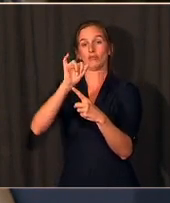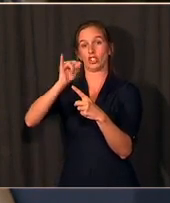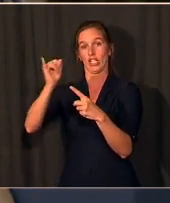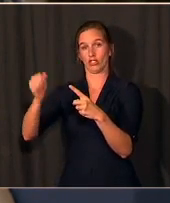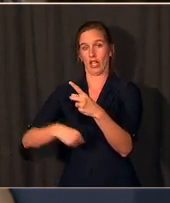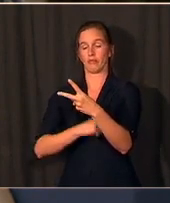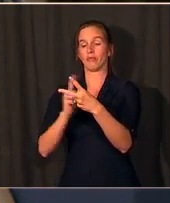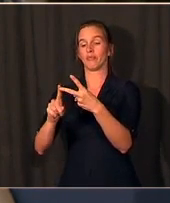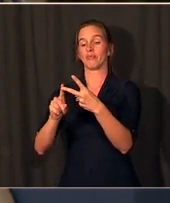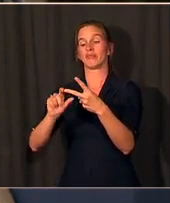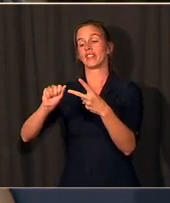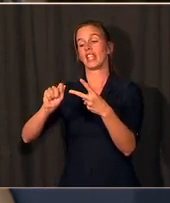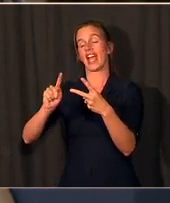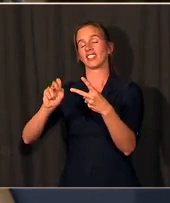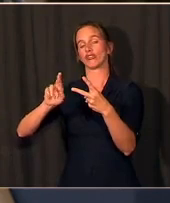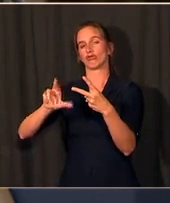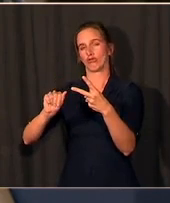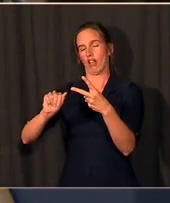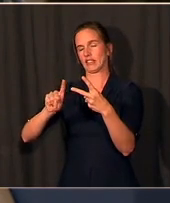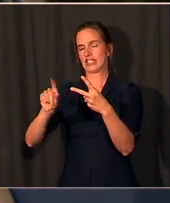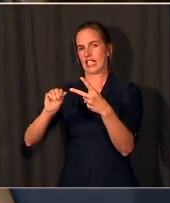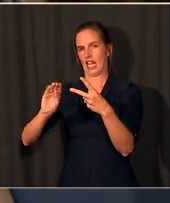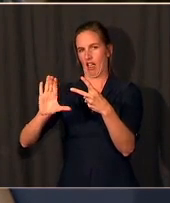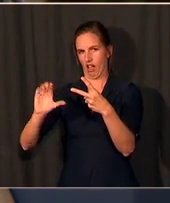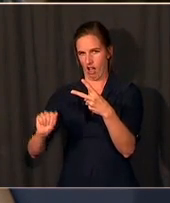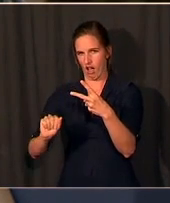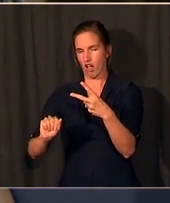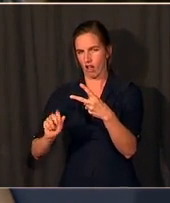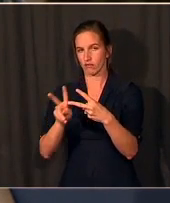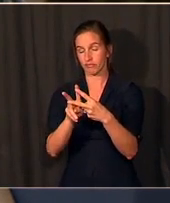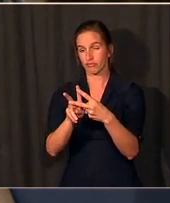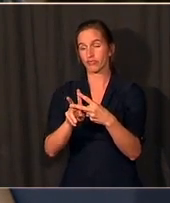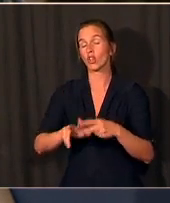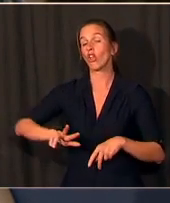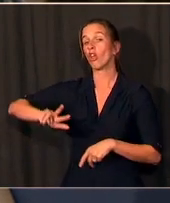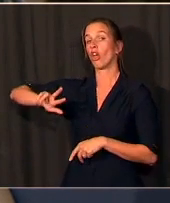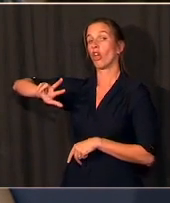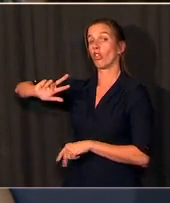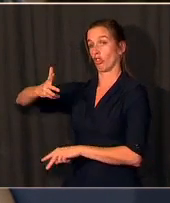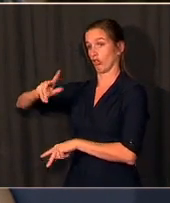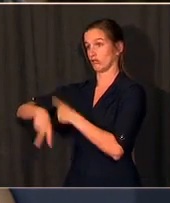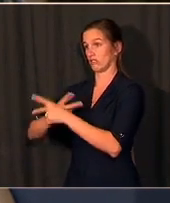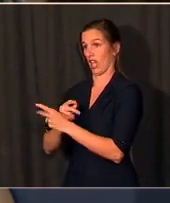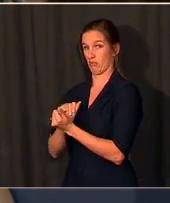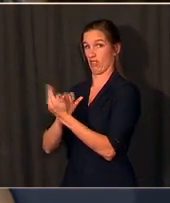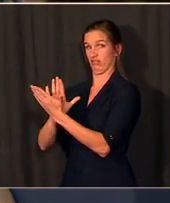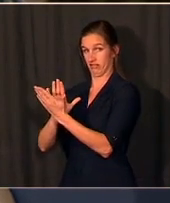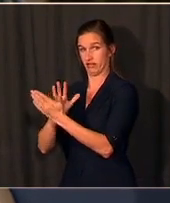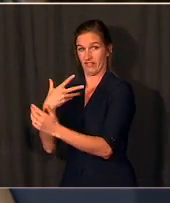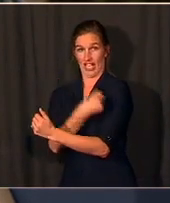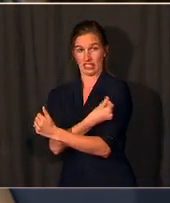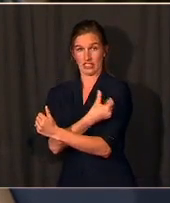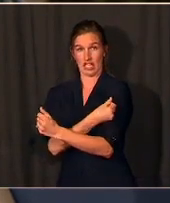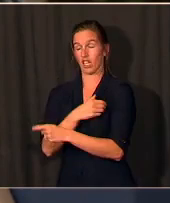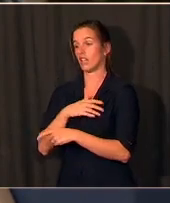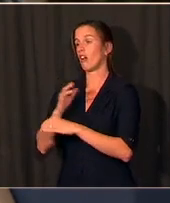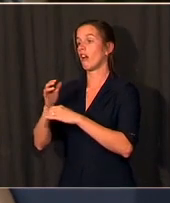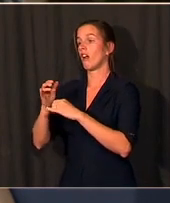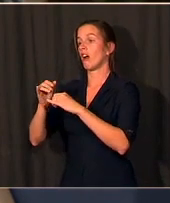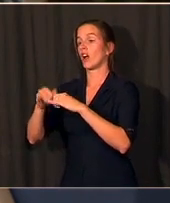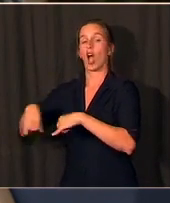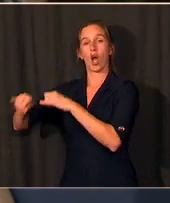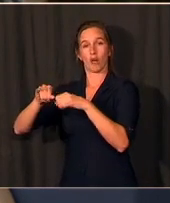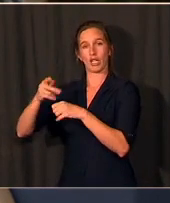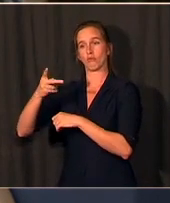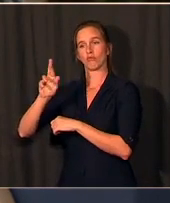from AstraZeneca in partnership with Oxford University. And the third platform was the recombinant protein platform